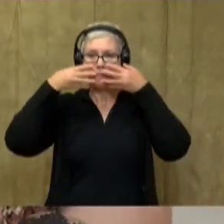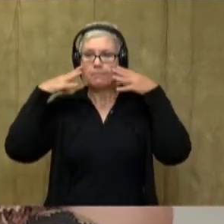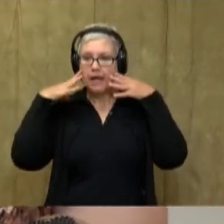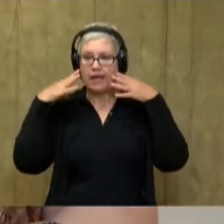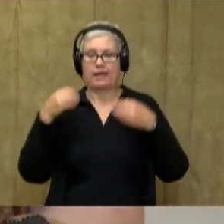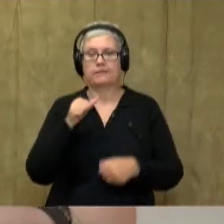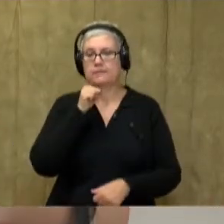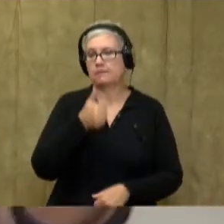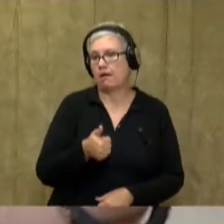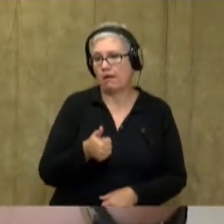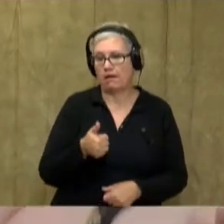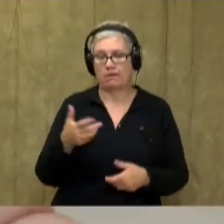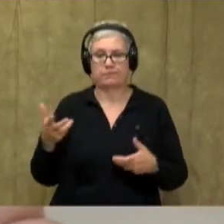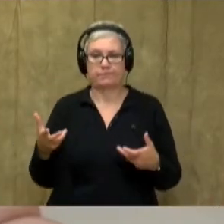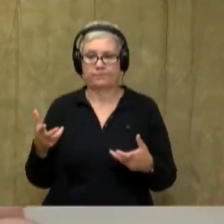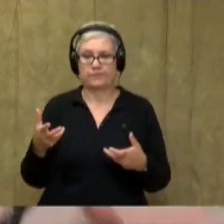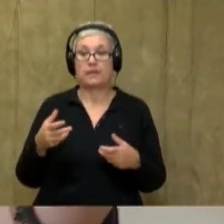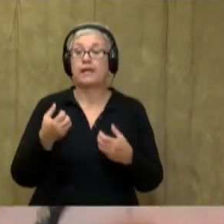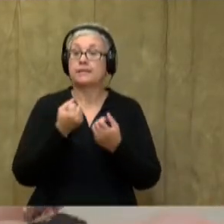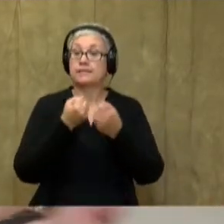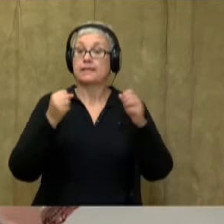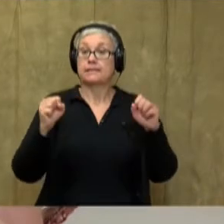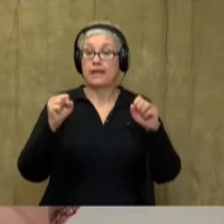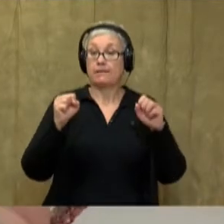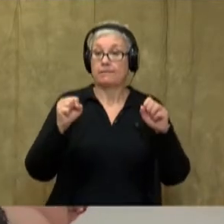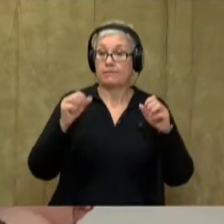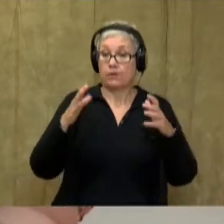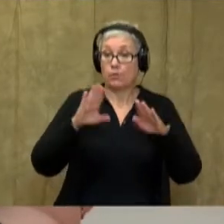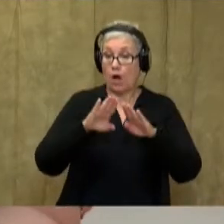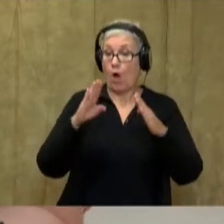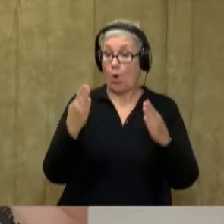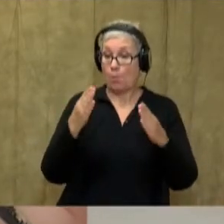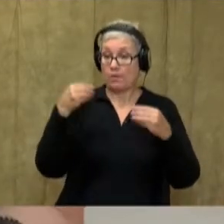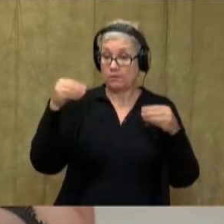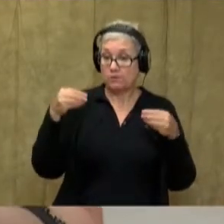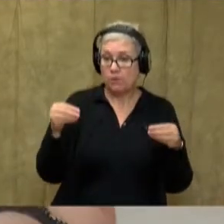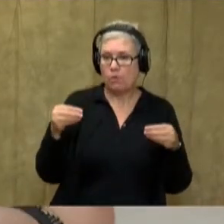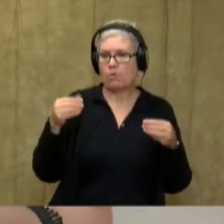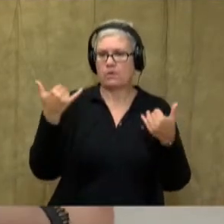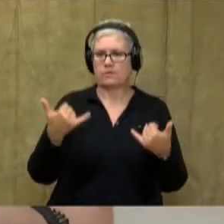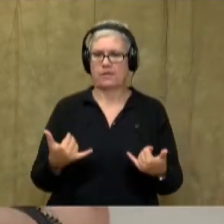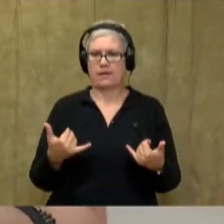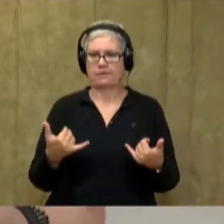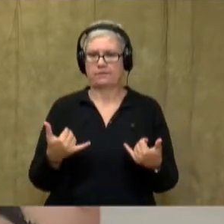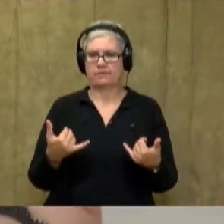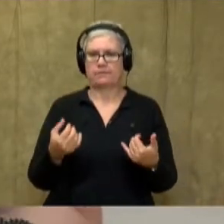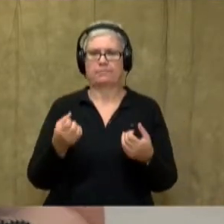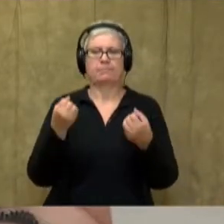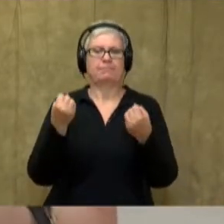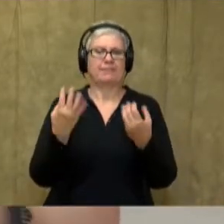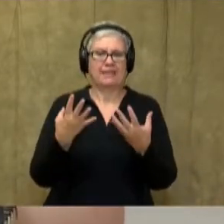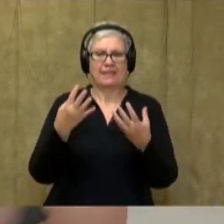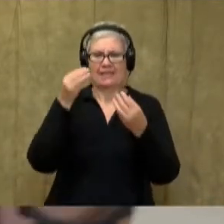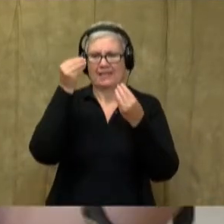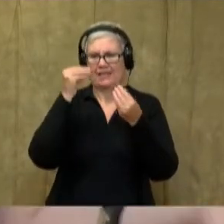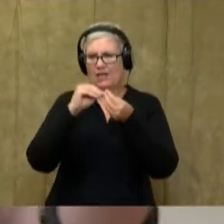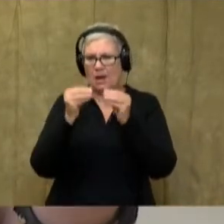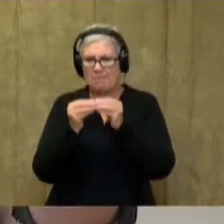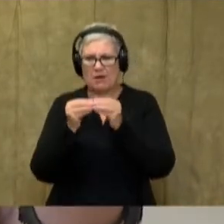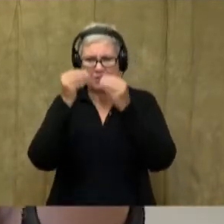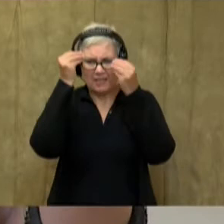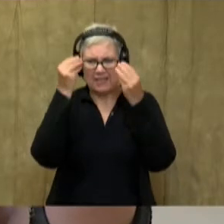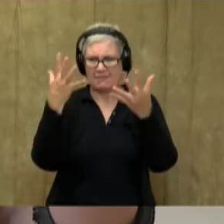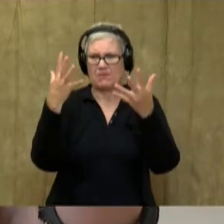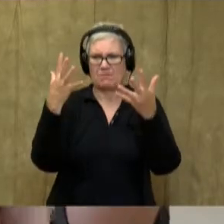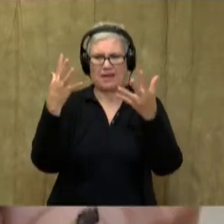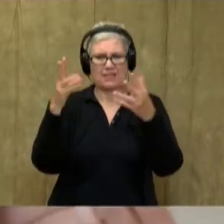whether, it's safe to open up the state, things like that. A lot of questions going around, a lot of data being,